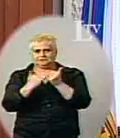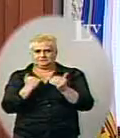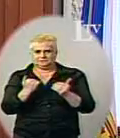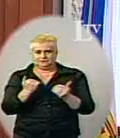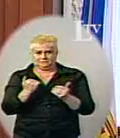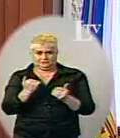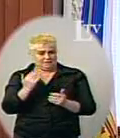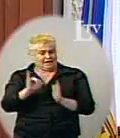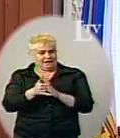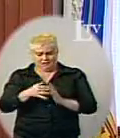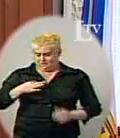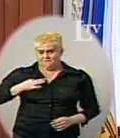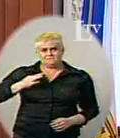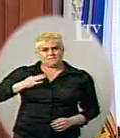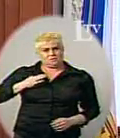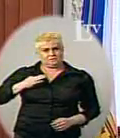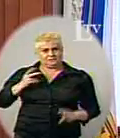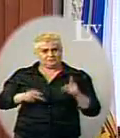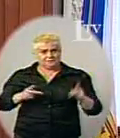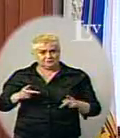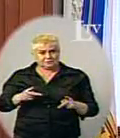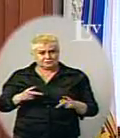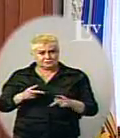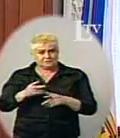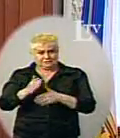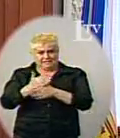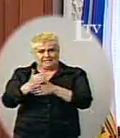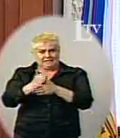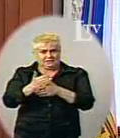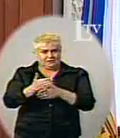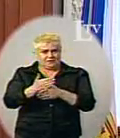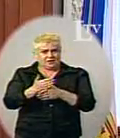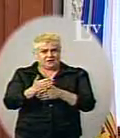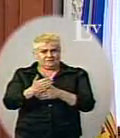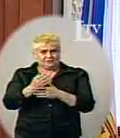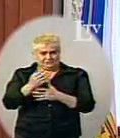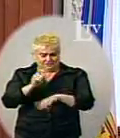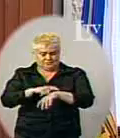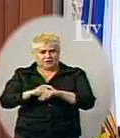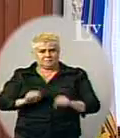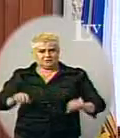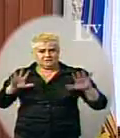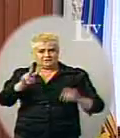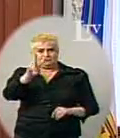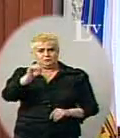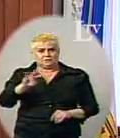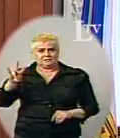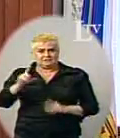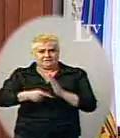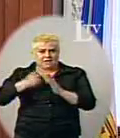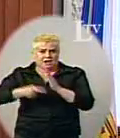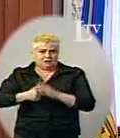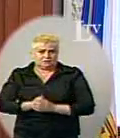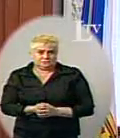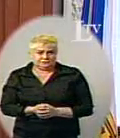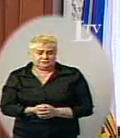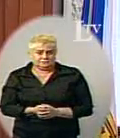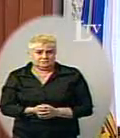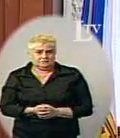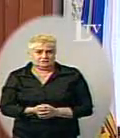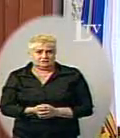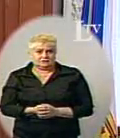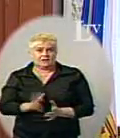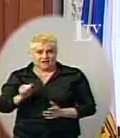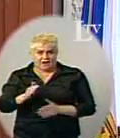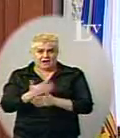devoted 207 hours on average to volunteer work in 2010, the